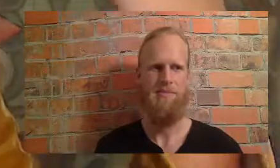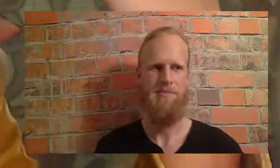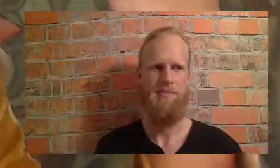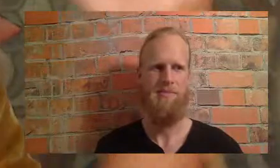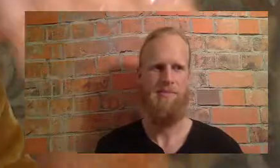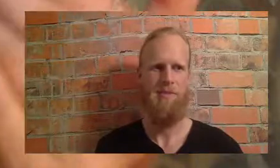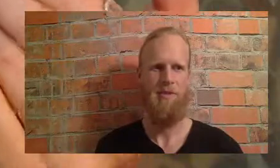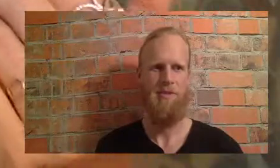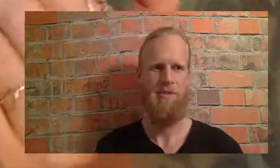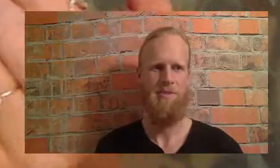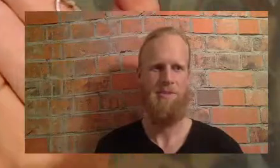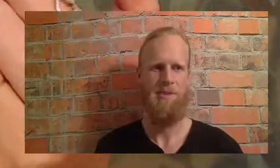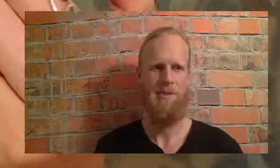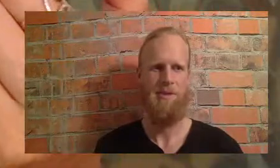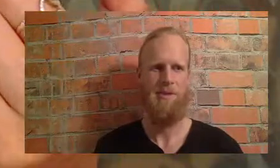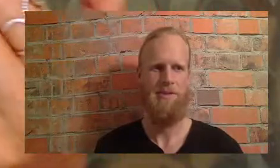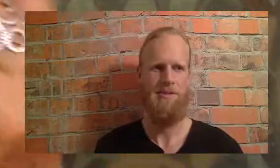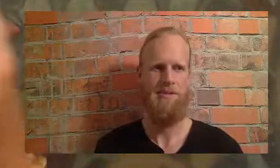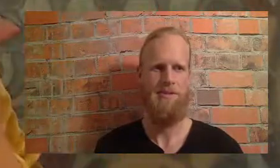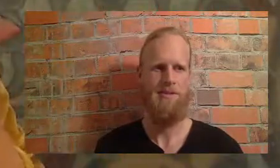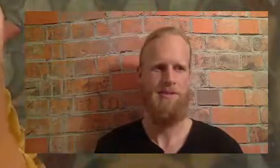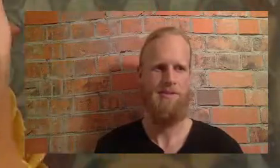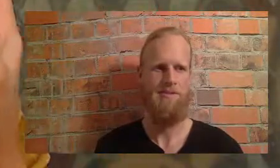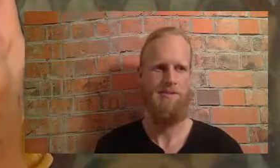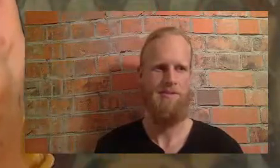out of you in the form of